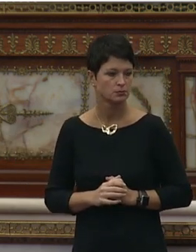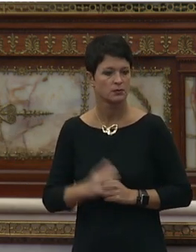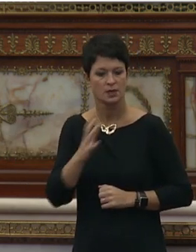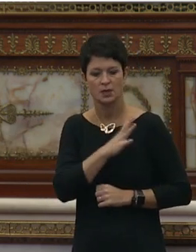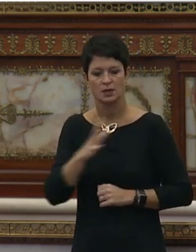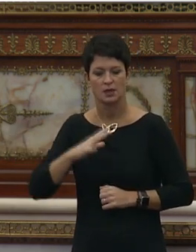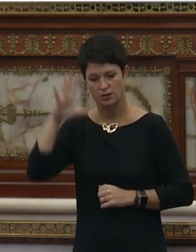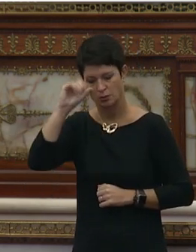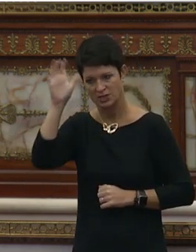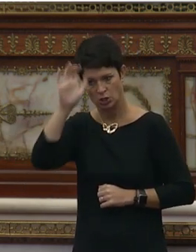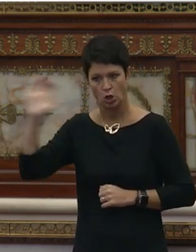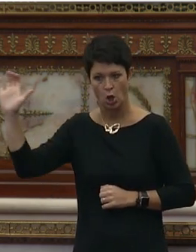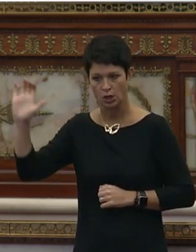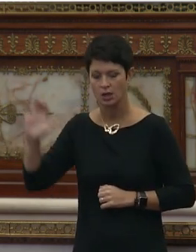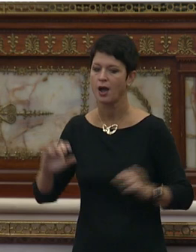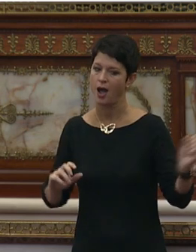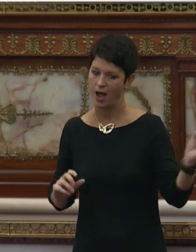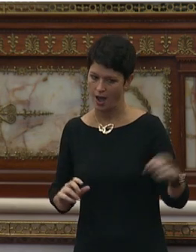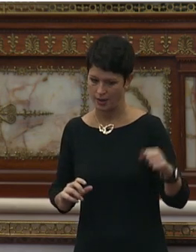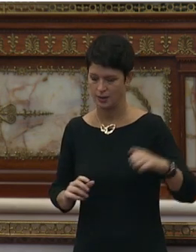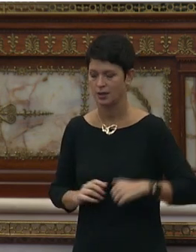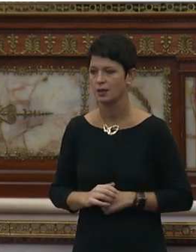Council President Clark?